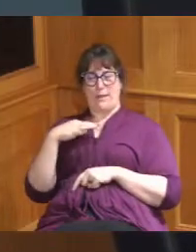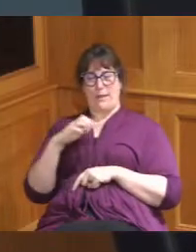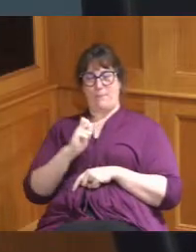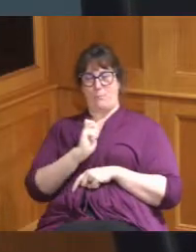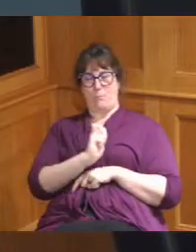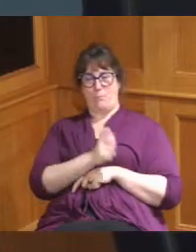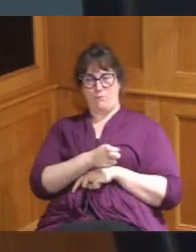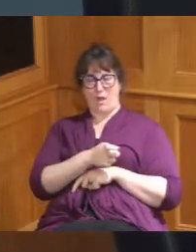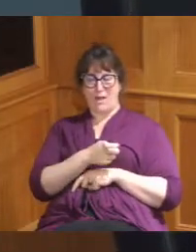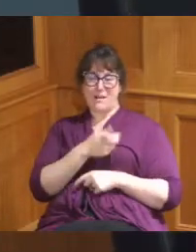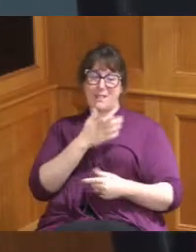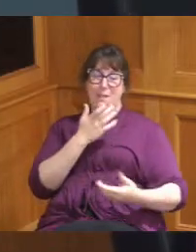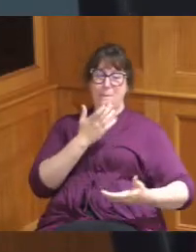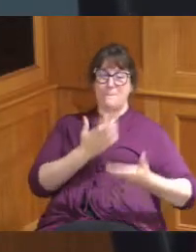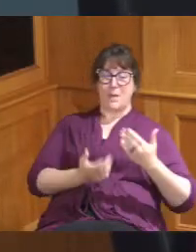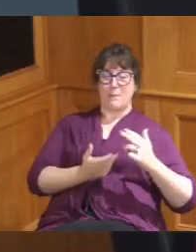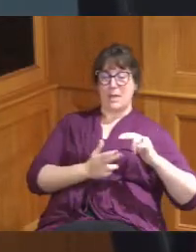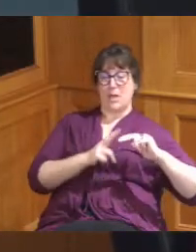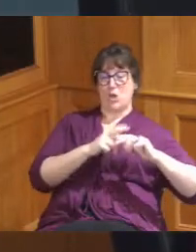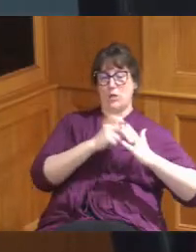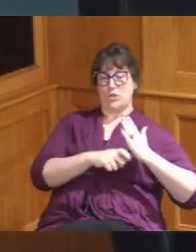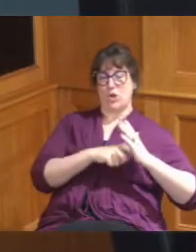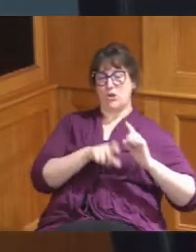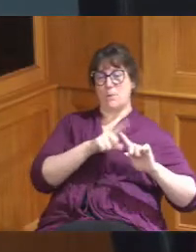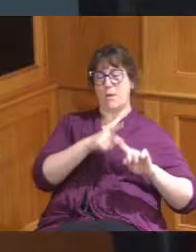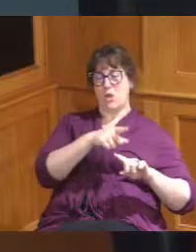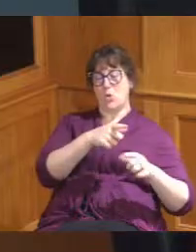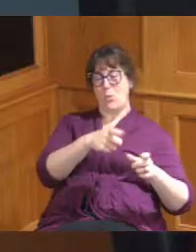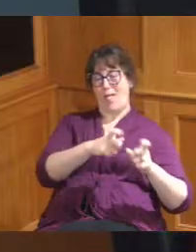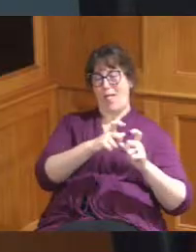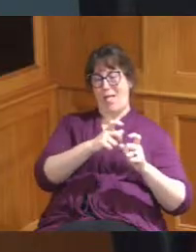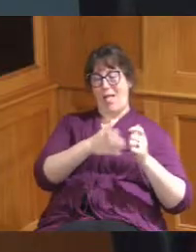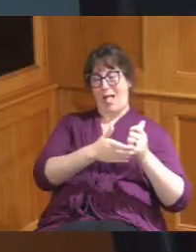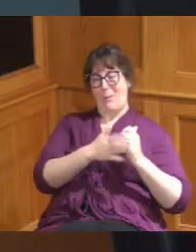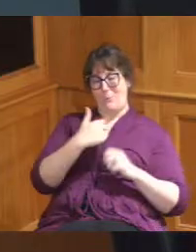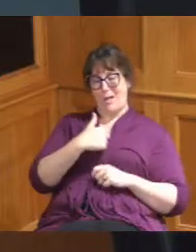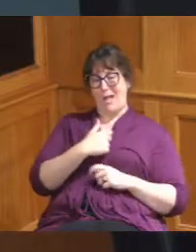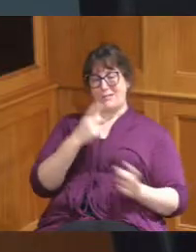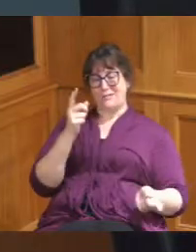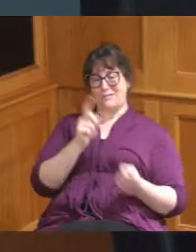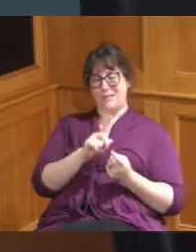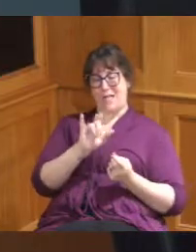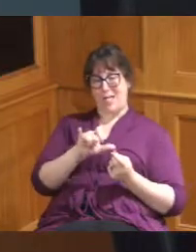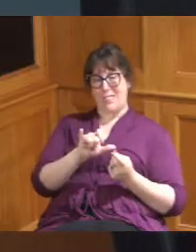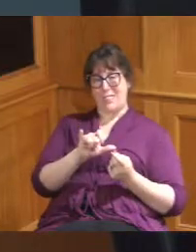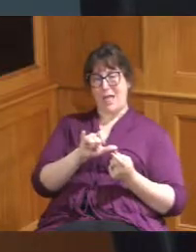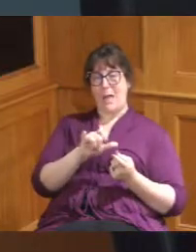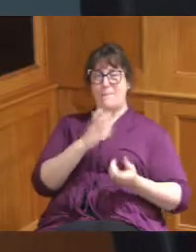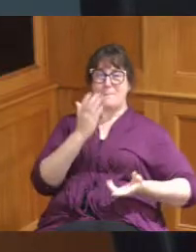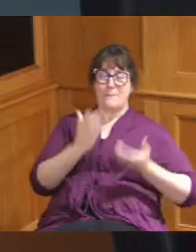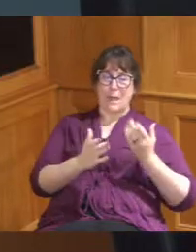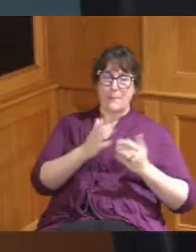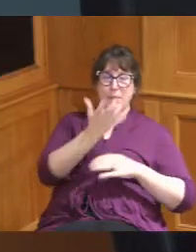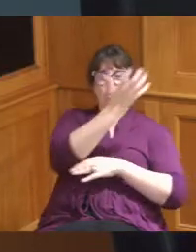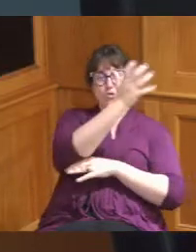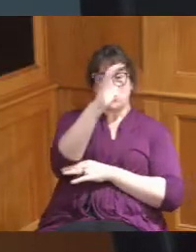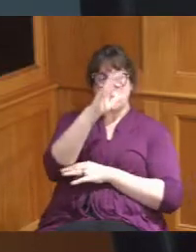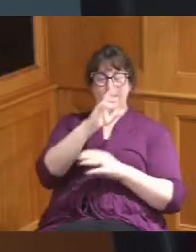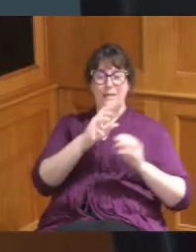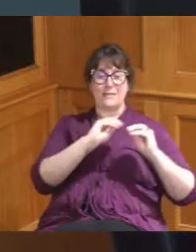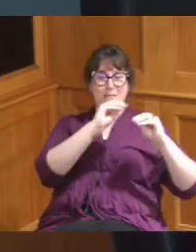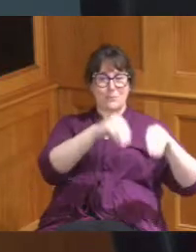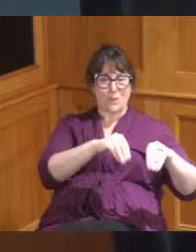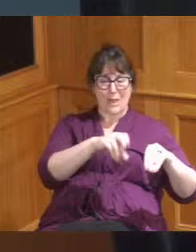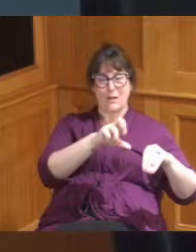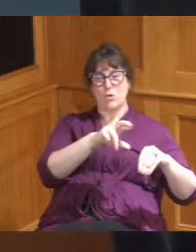an increased charge, but if you help remediate some of the water going in, plant some trees, do a retention basin, then